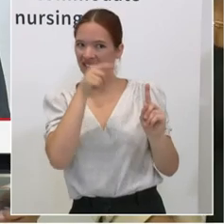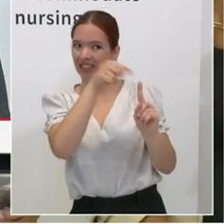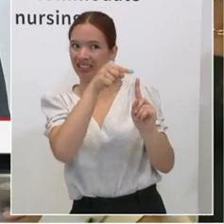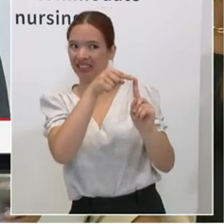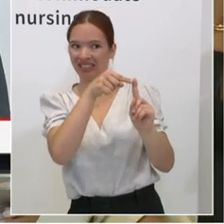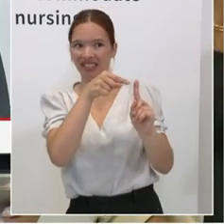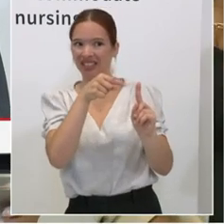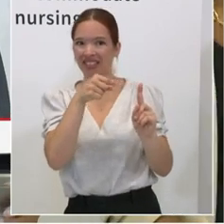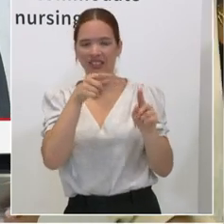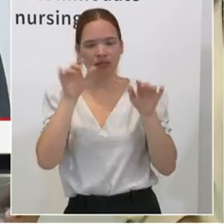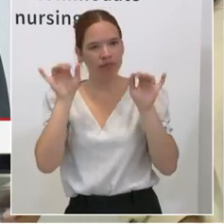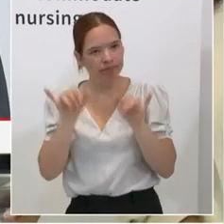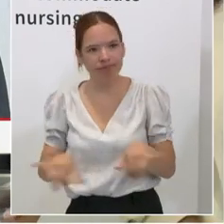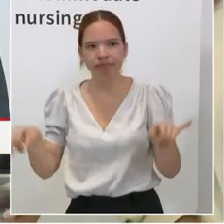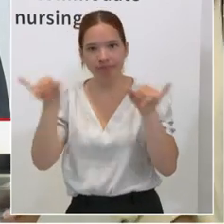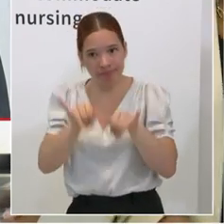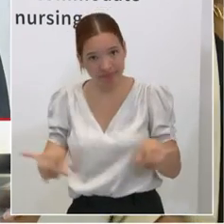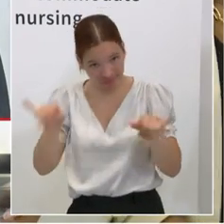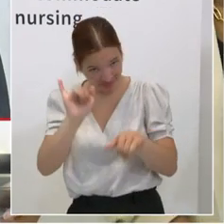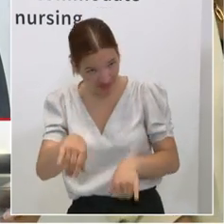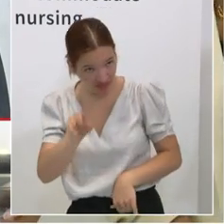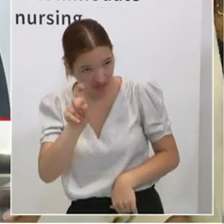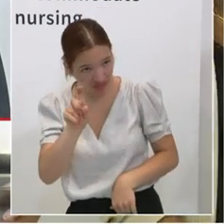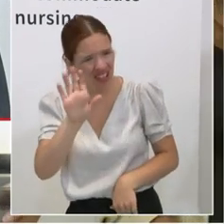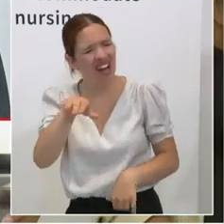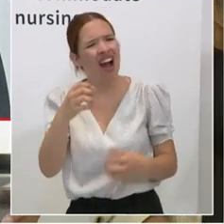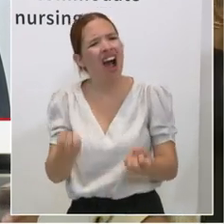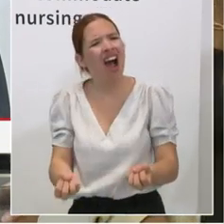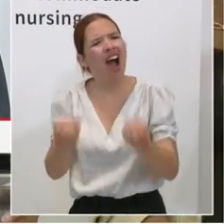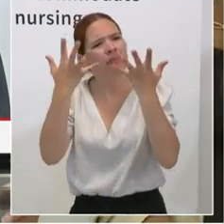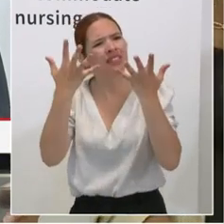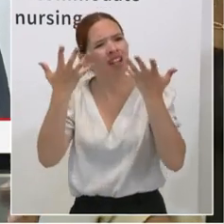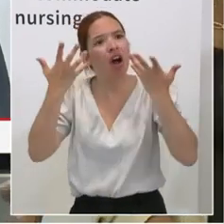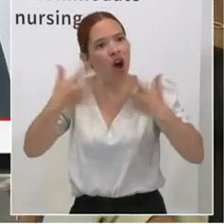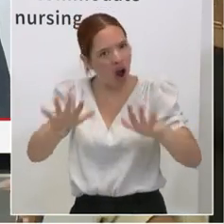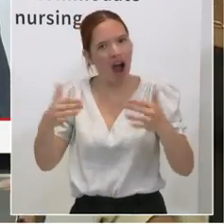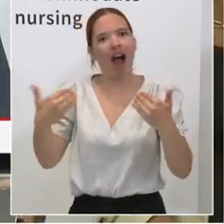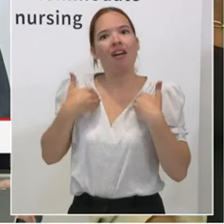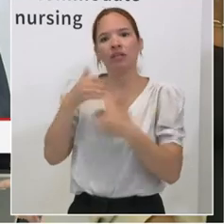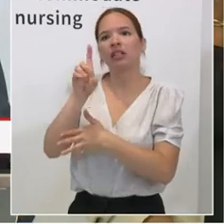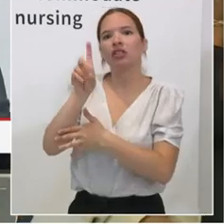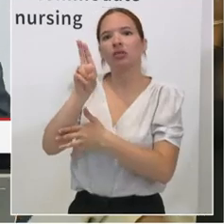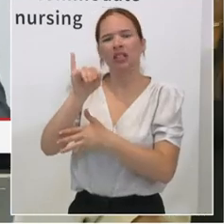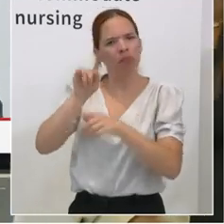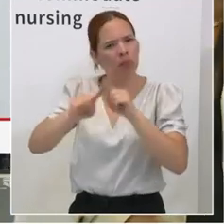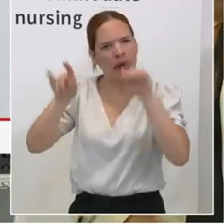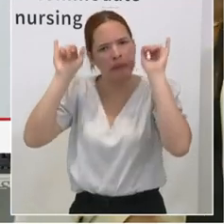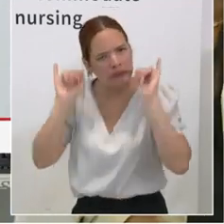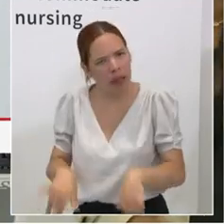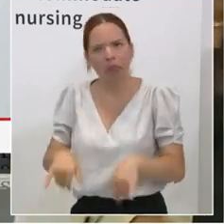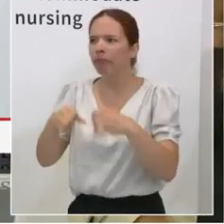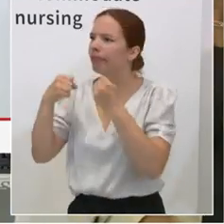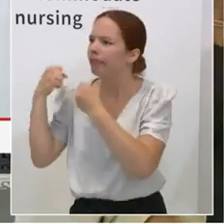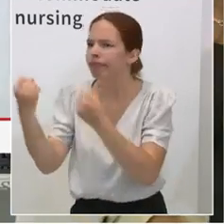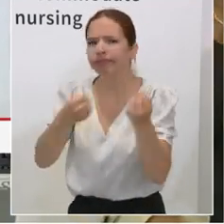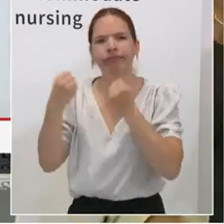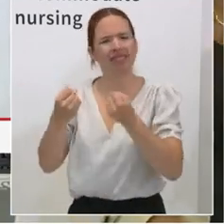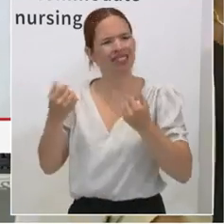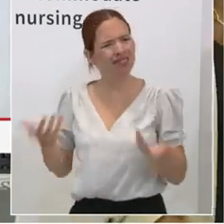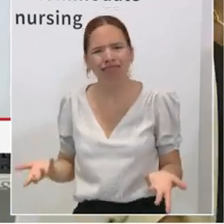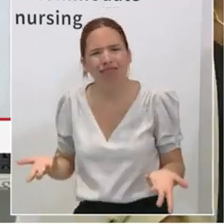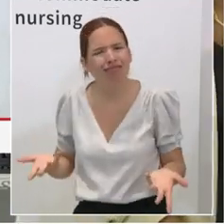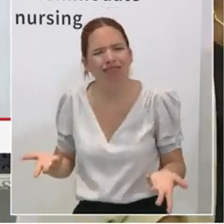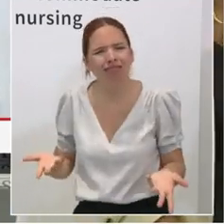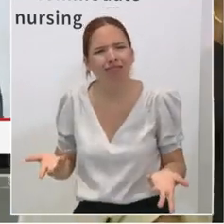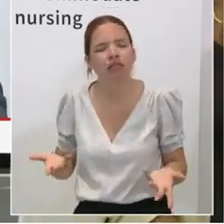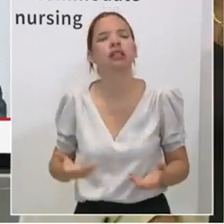DUI convictions and yet have not had their driver's license privileges suspended? Sure. So let me be clear